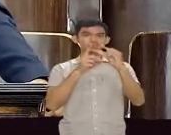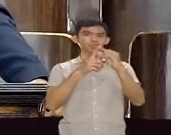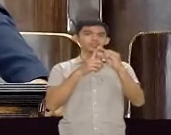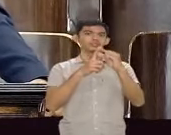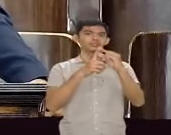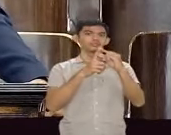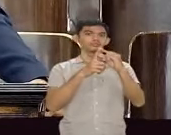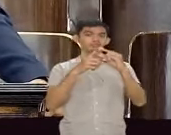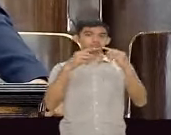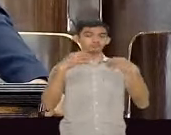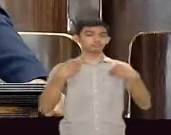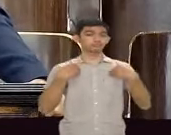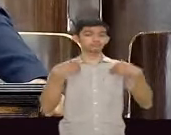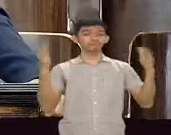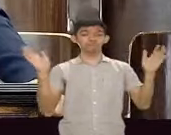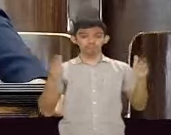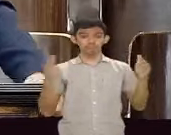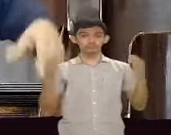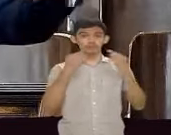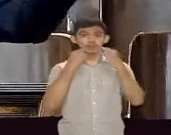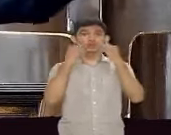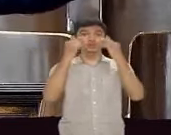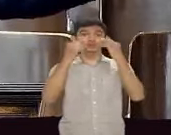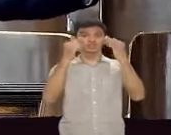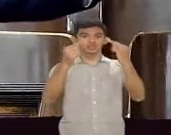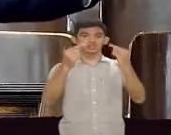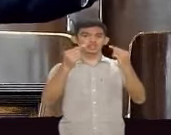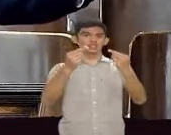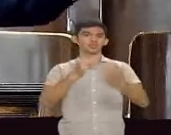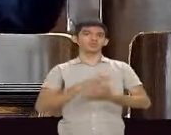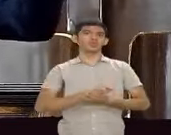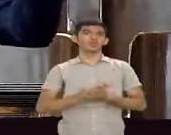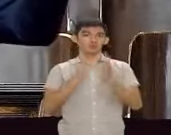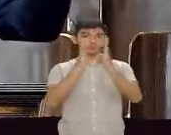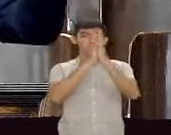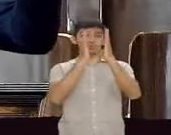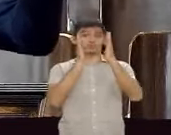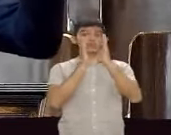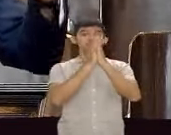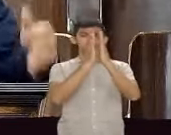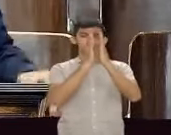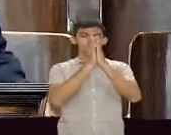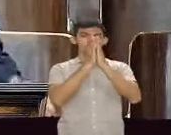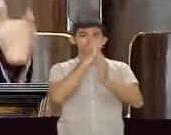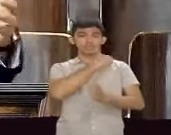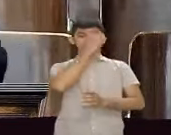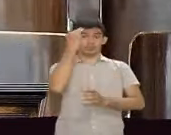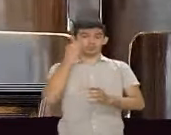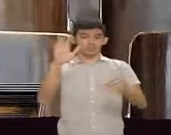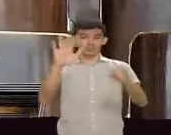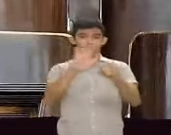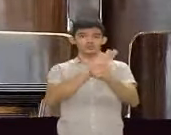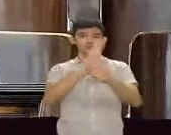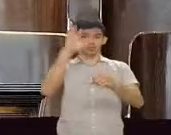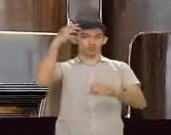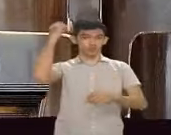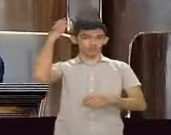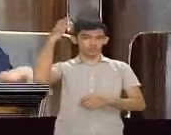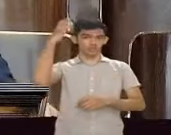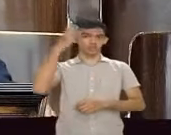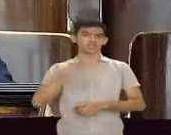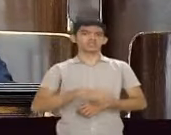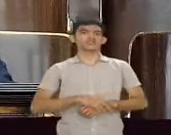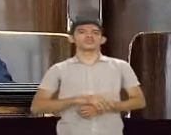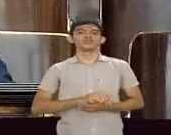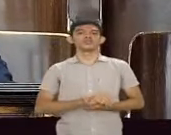the Annunciation, that the angel says, "Hail, Mary, full of grace." Kana na lang daan, she